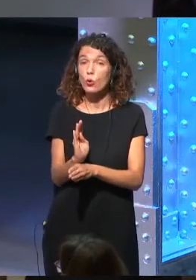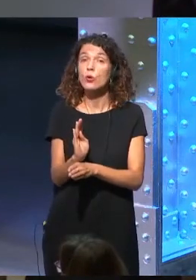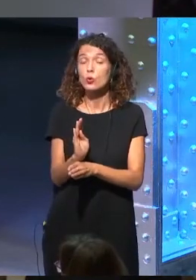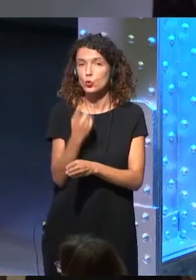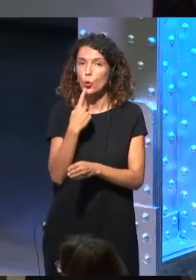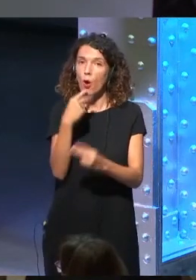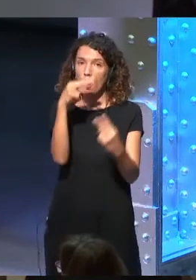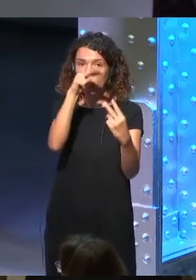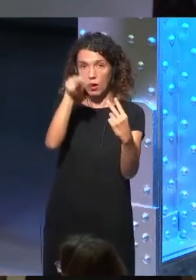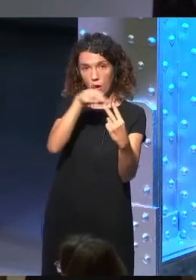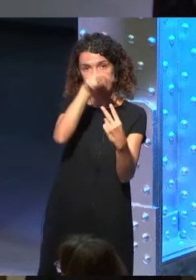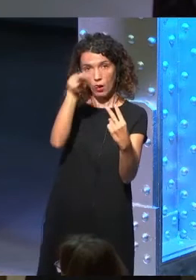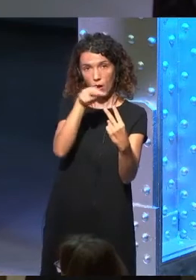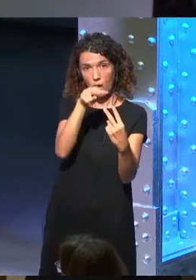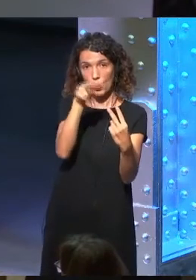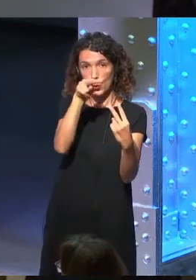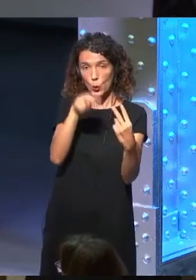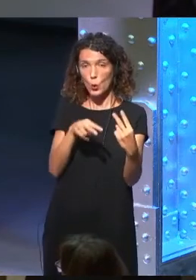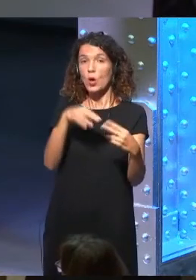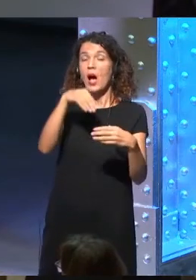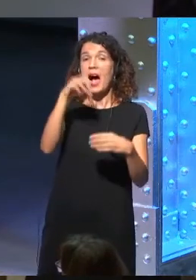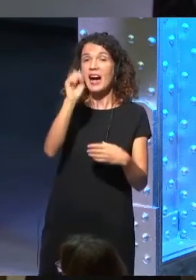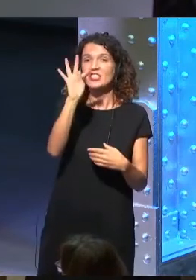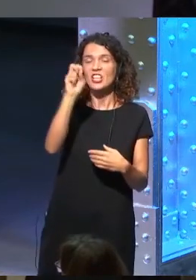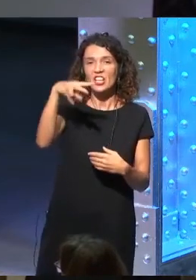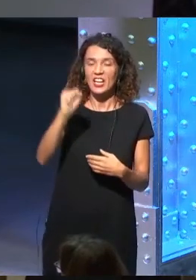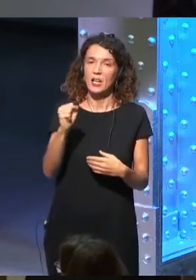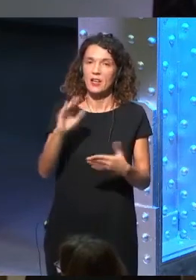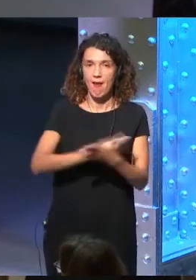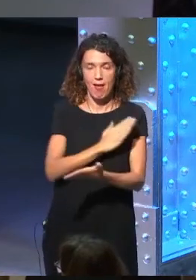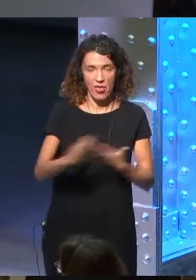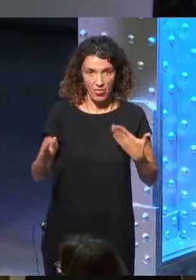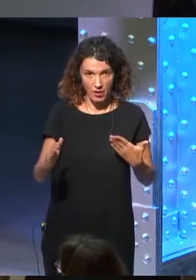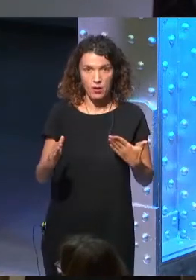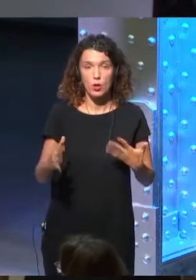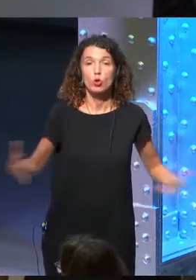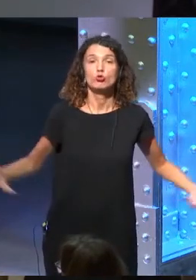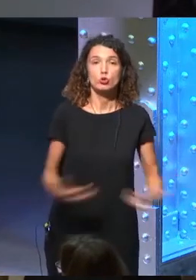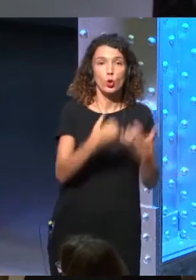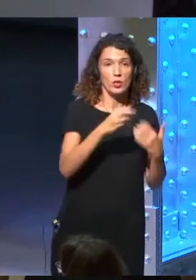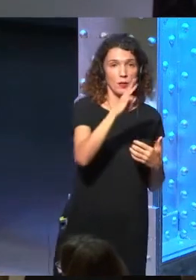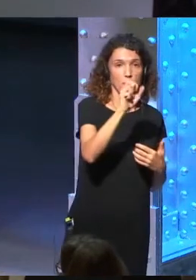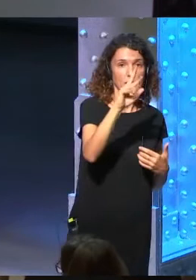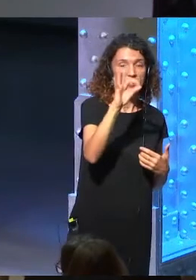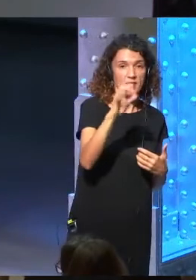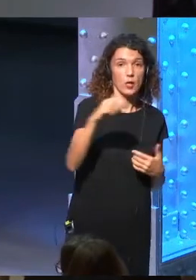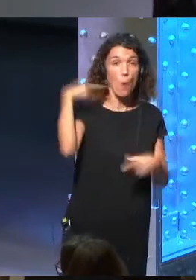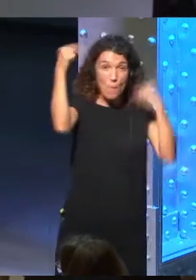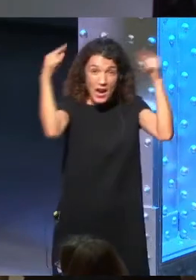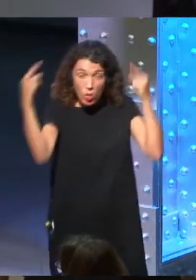stone. Now, the clash between Perseus and Medusa the Gorgon has